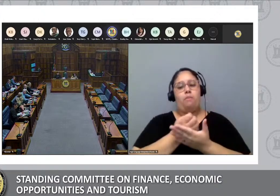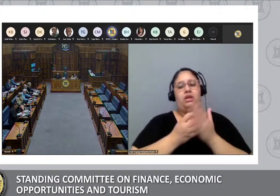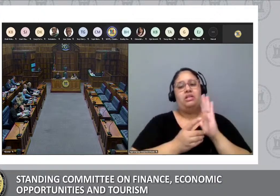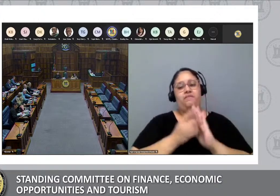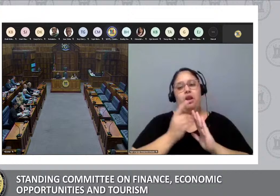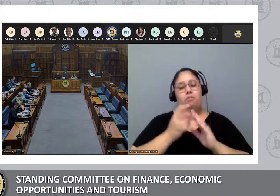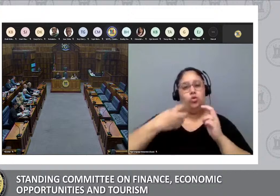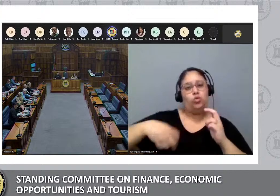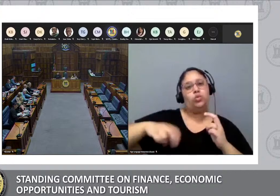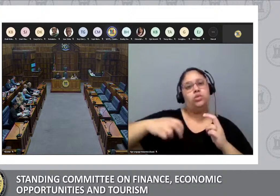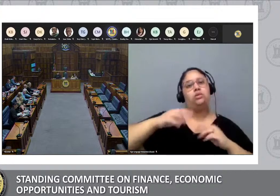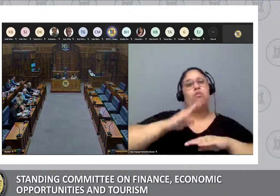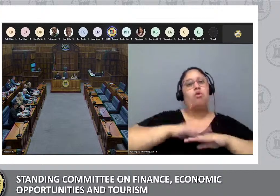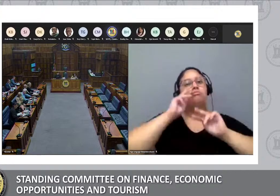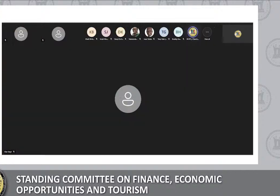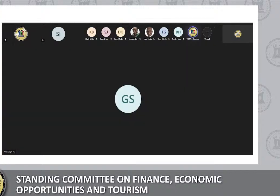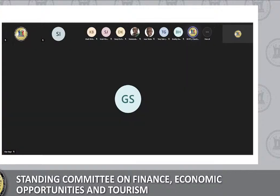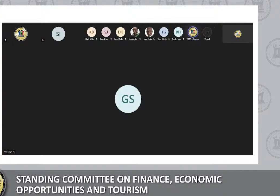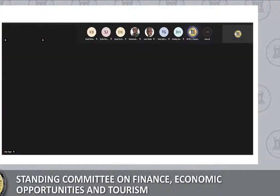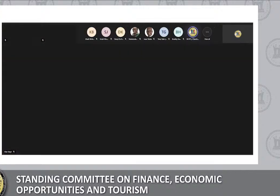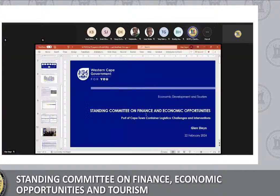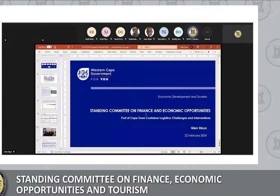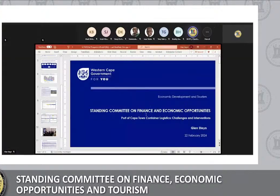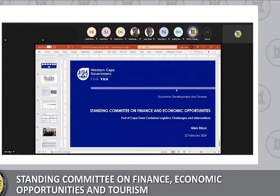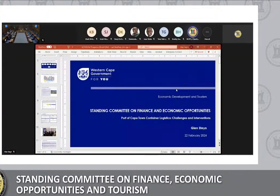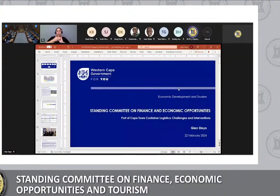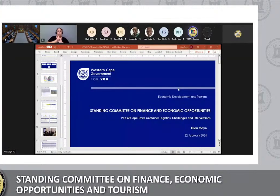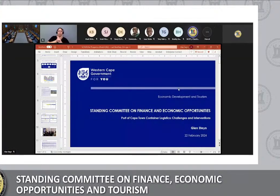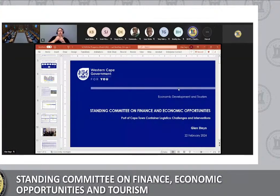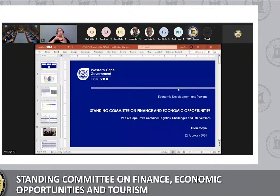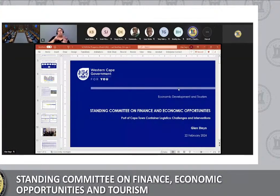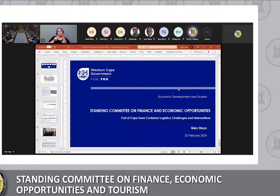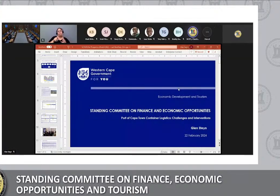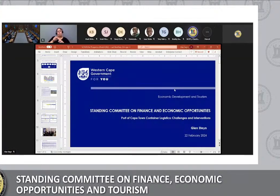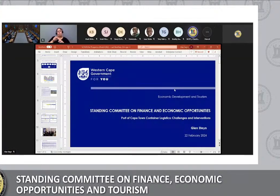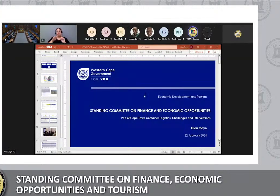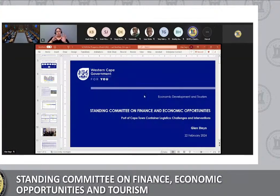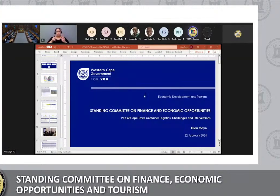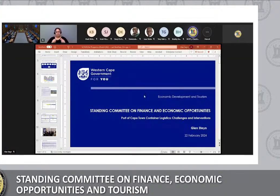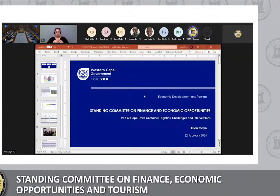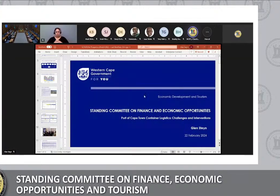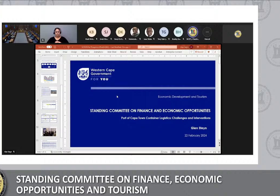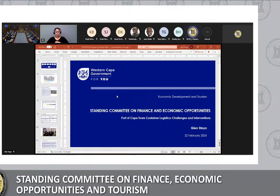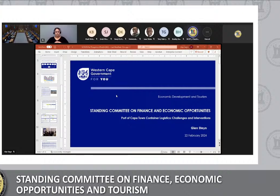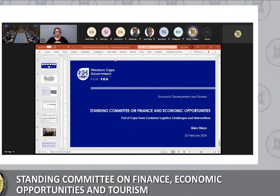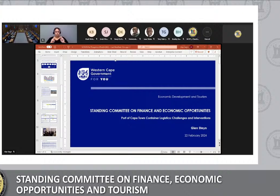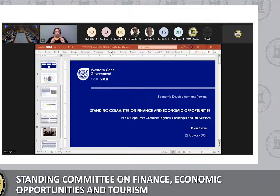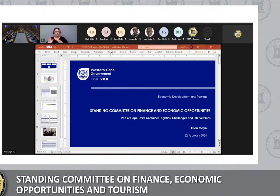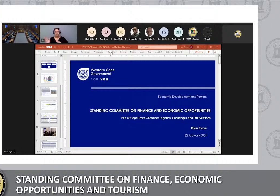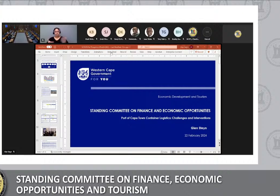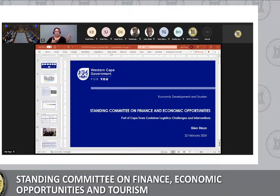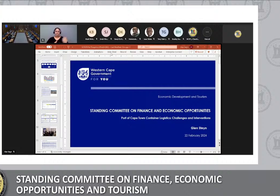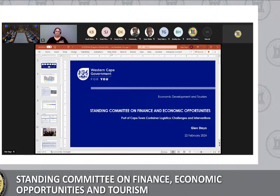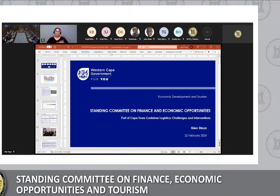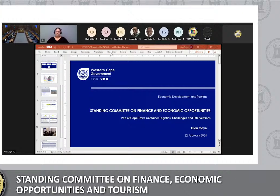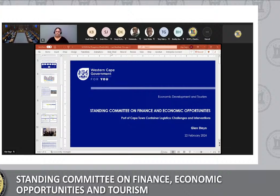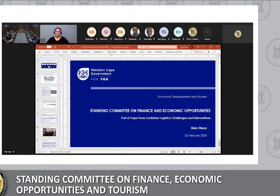and Tourism on addressing in efficiencies at the Port of Cape Town all right we'll hand